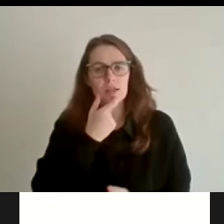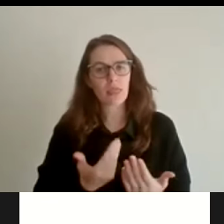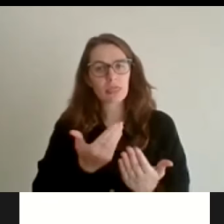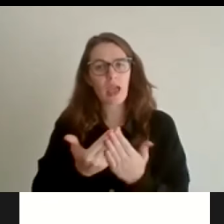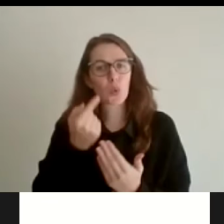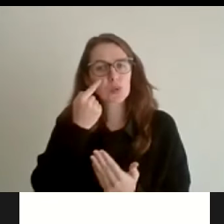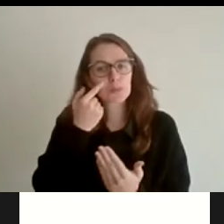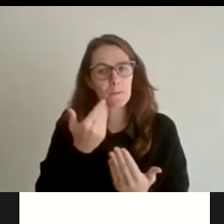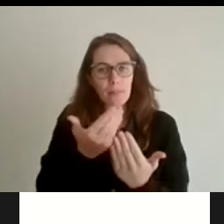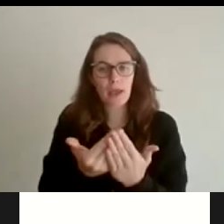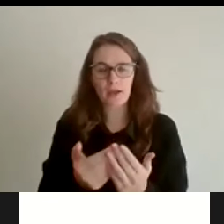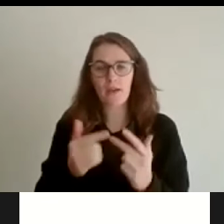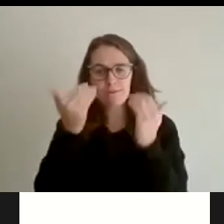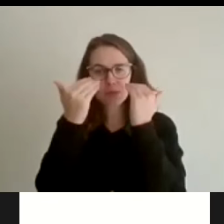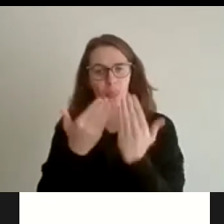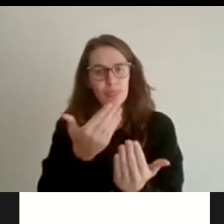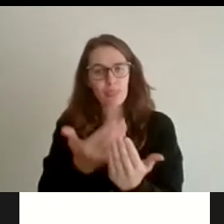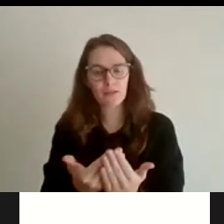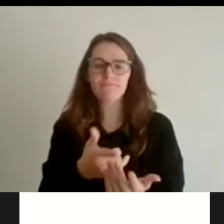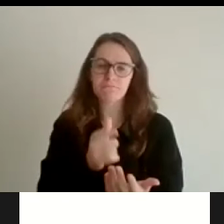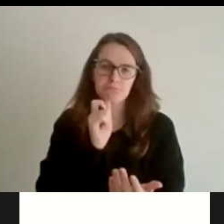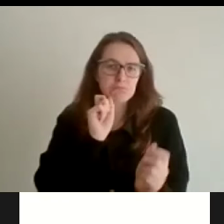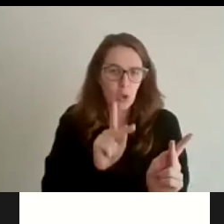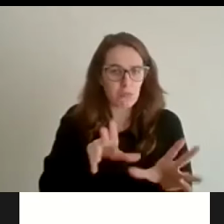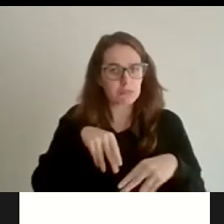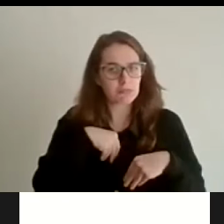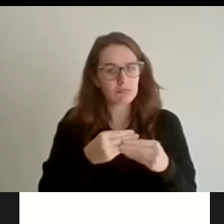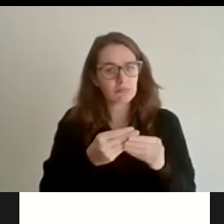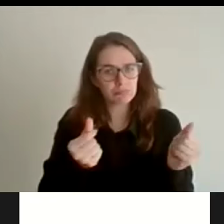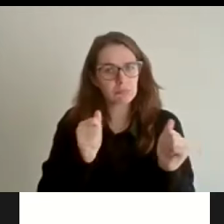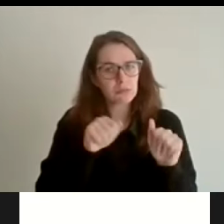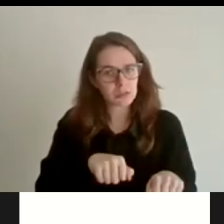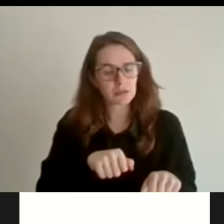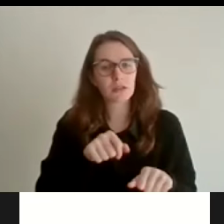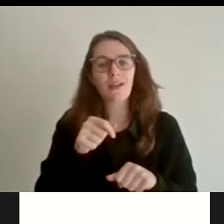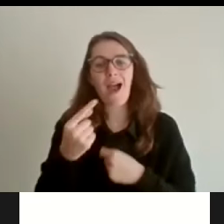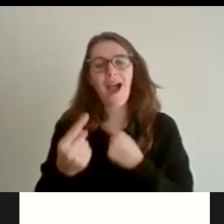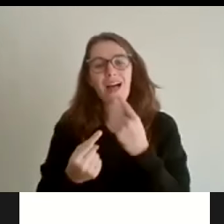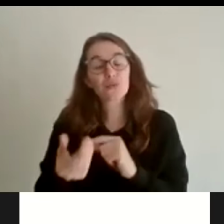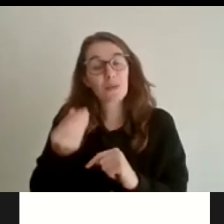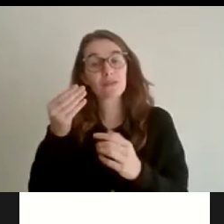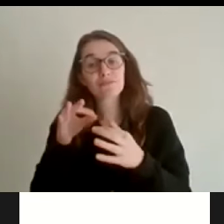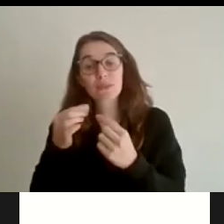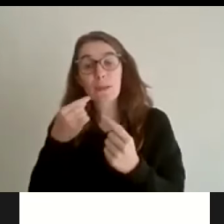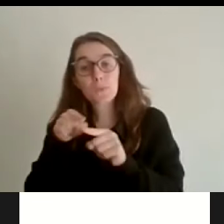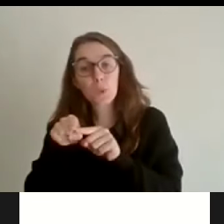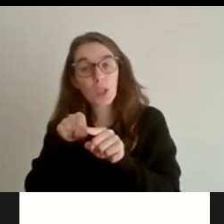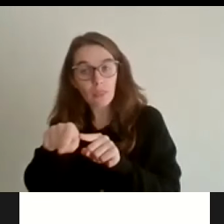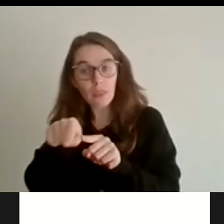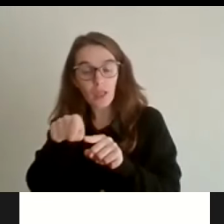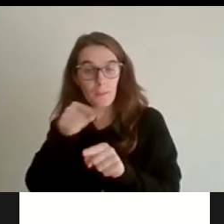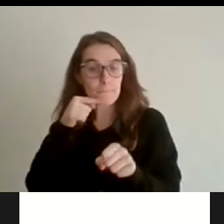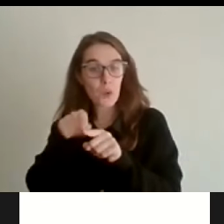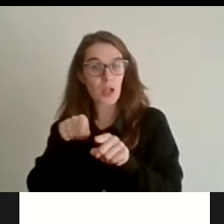and information. Some of these issues are actually more political, and they are really struggling